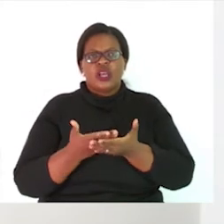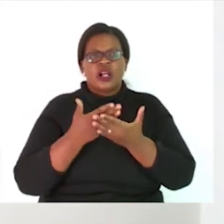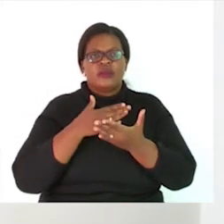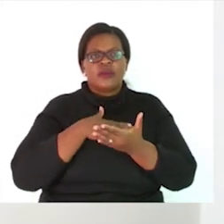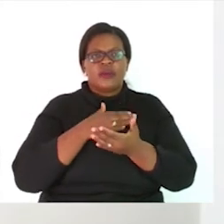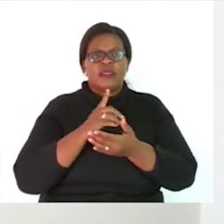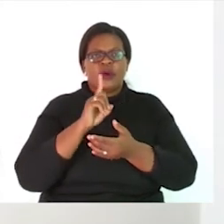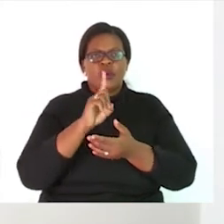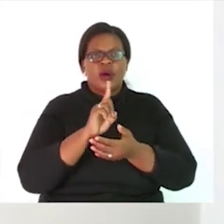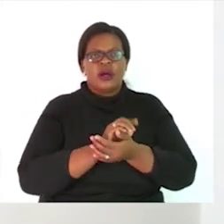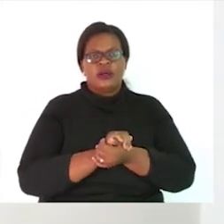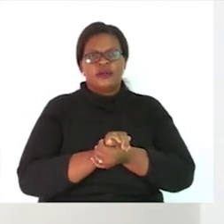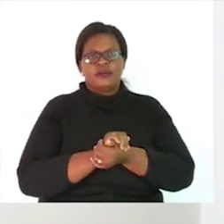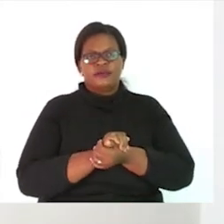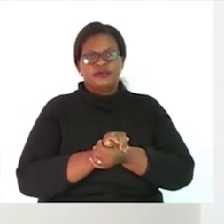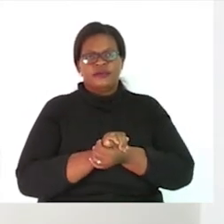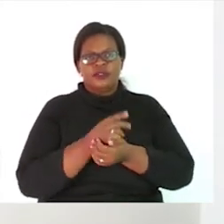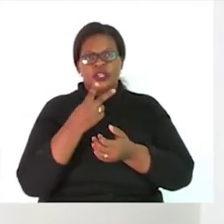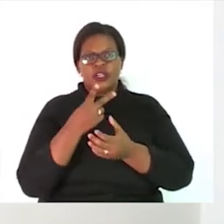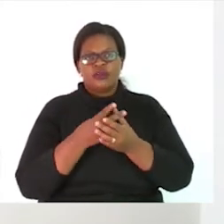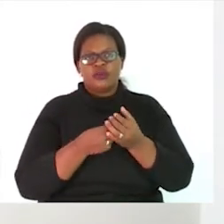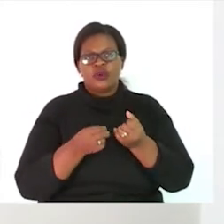1 we find in both sets.